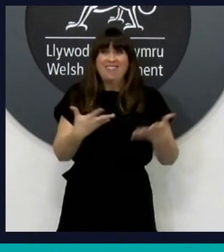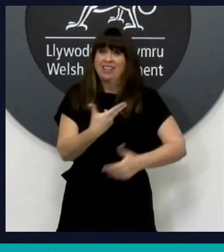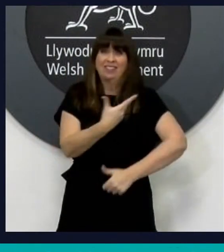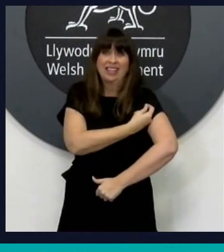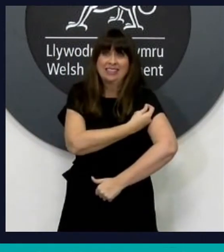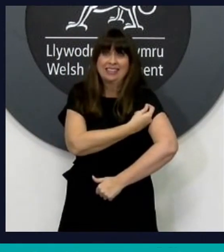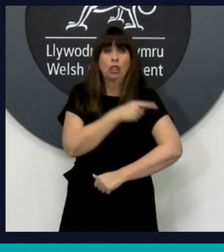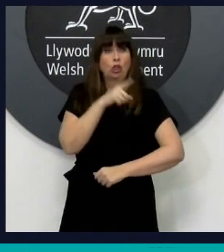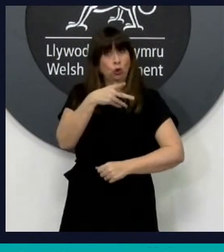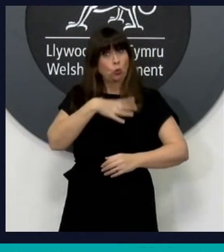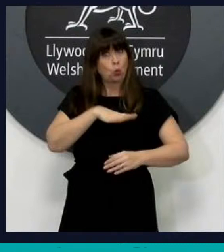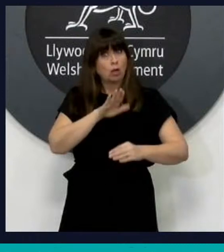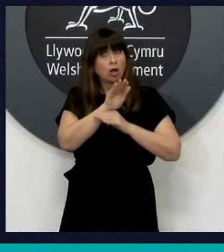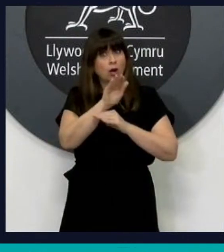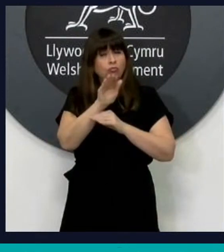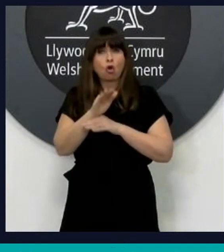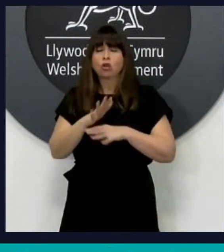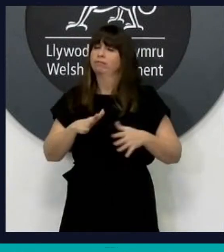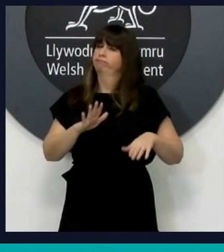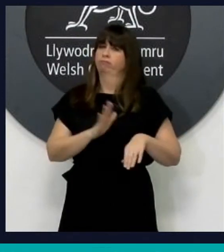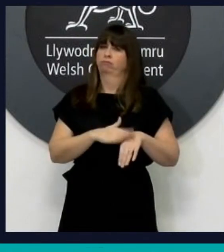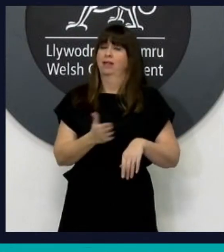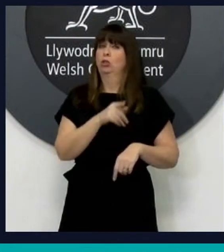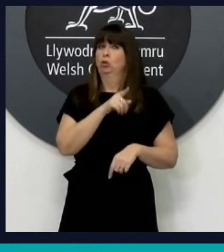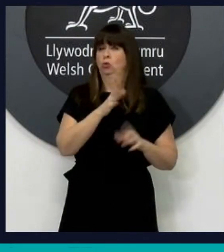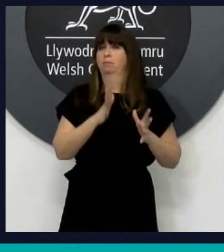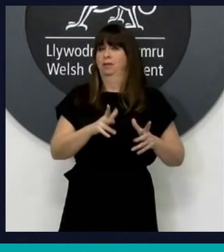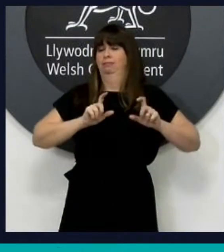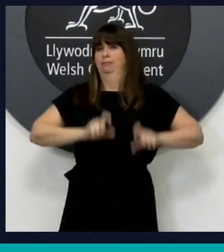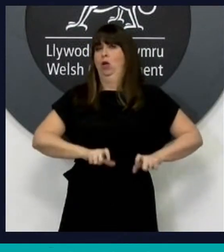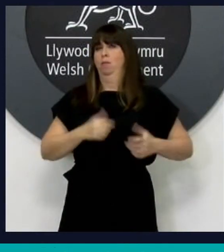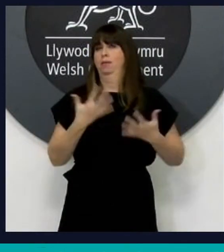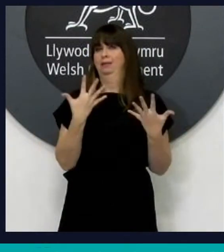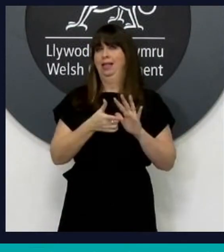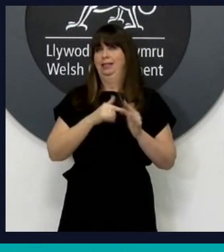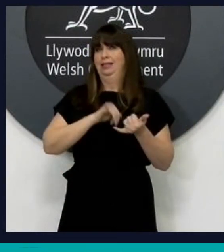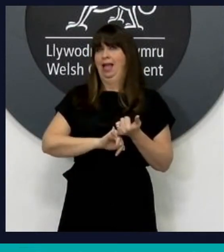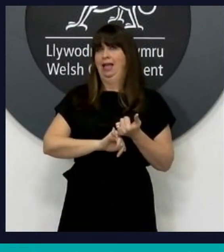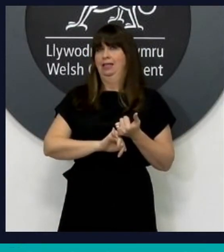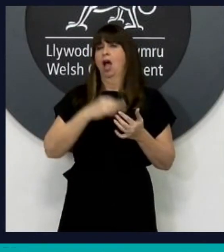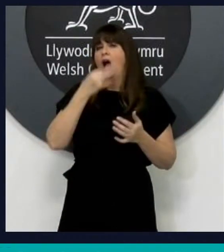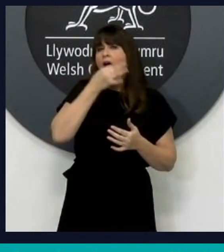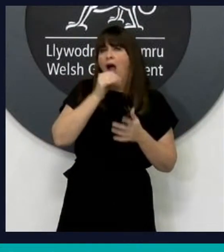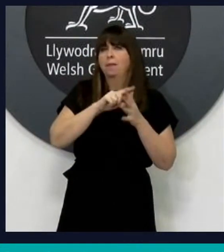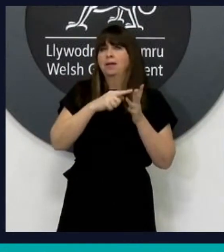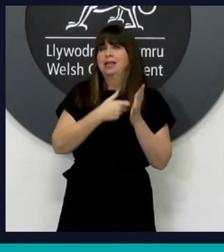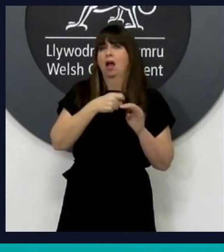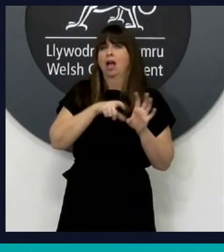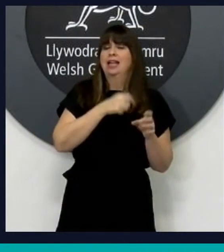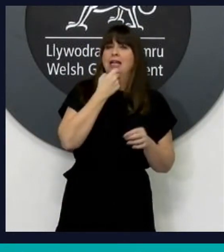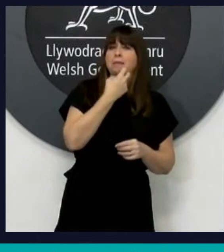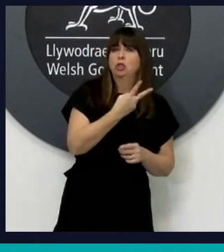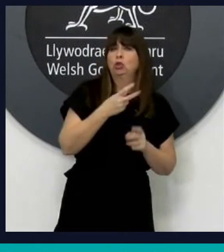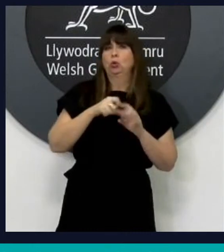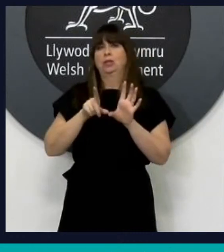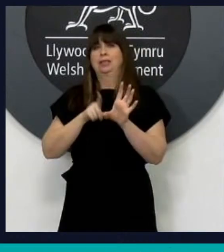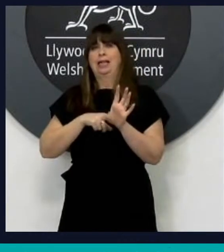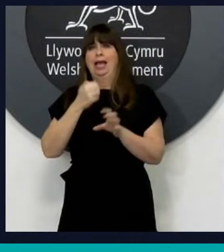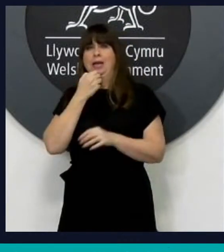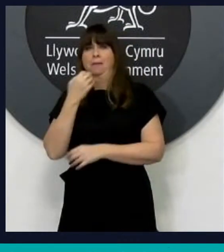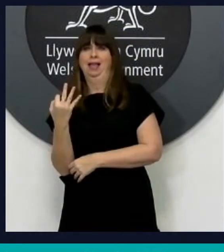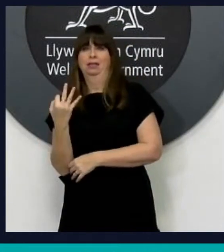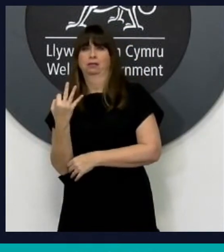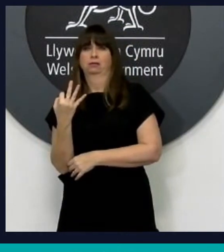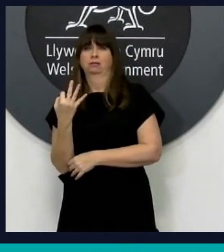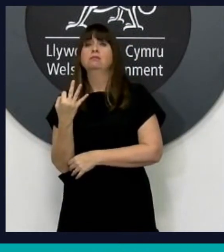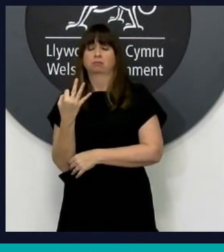self-isolate for 10 days and take a PCR test on day 2 and day 8. These new rules replace